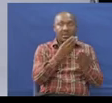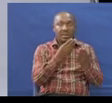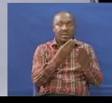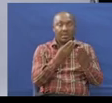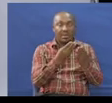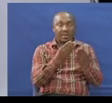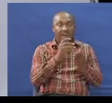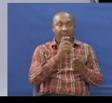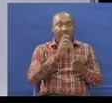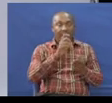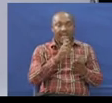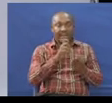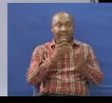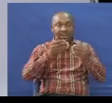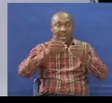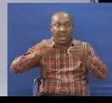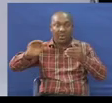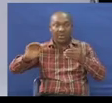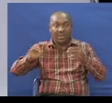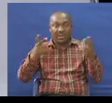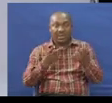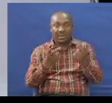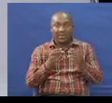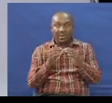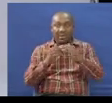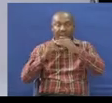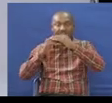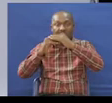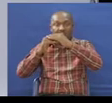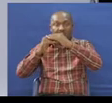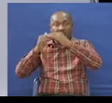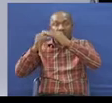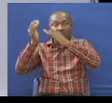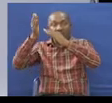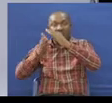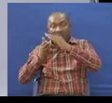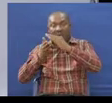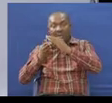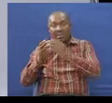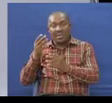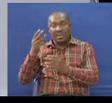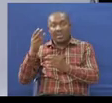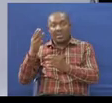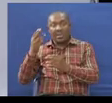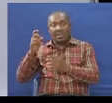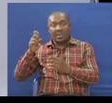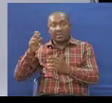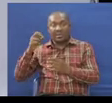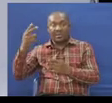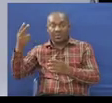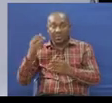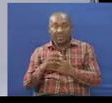3 and then x out. It is the same as dividing 3x squared by